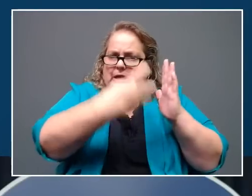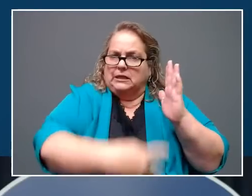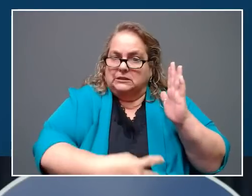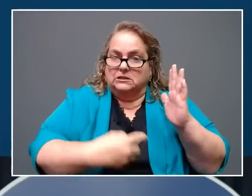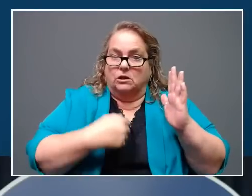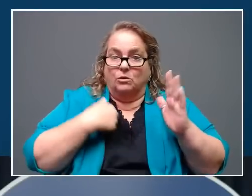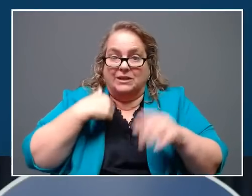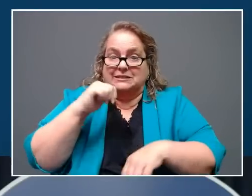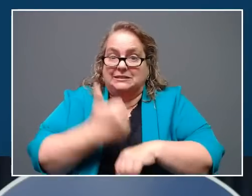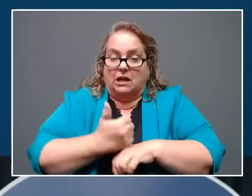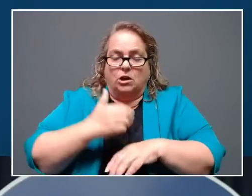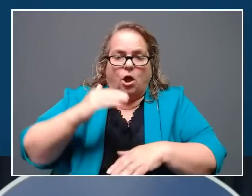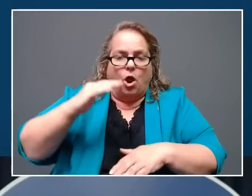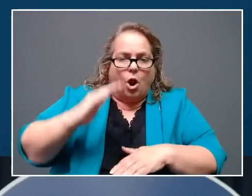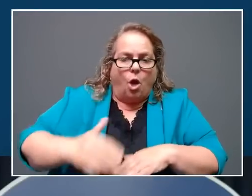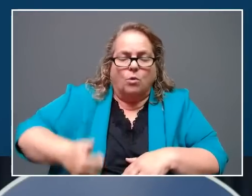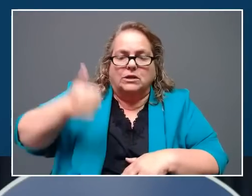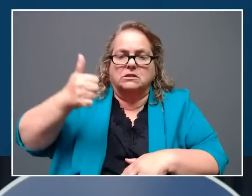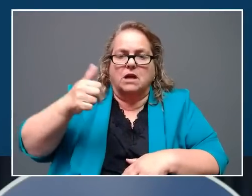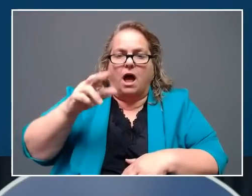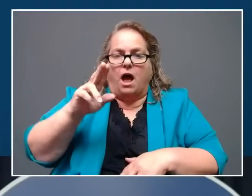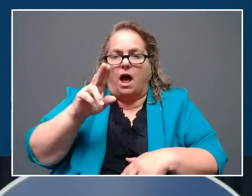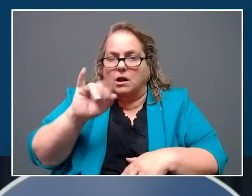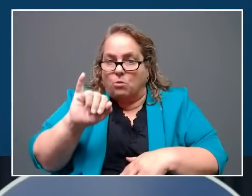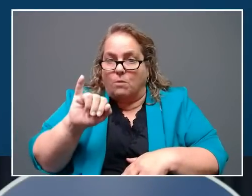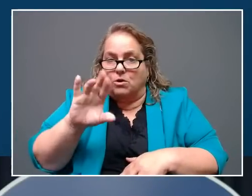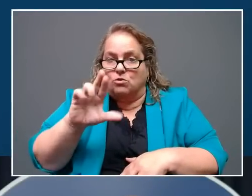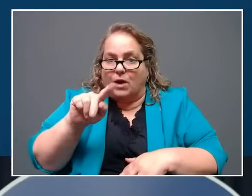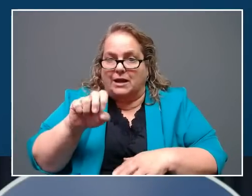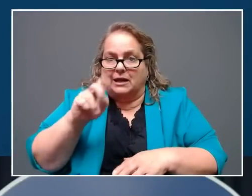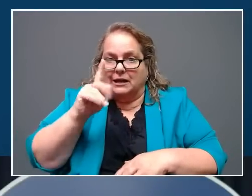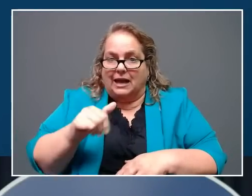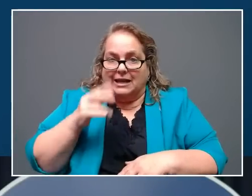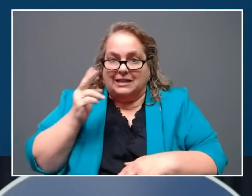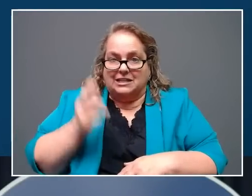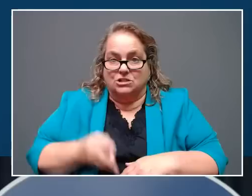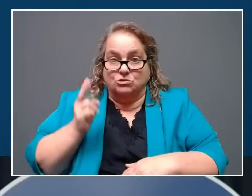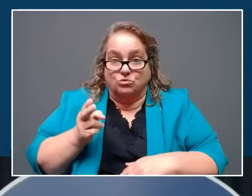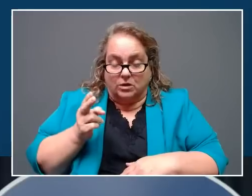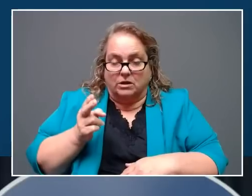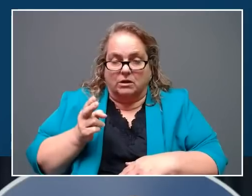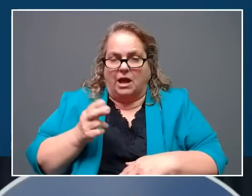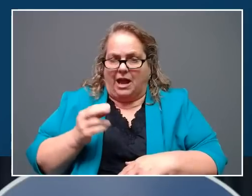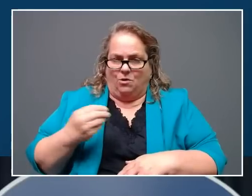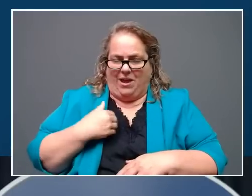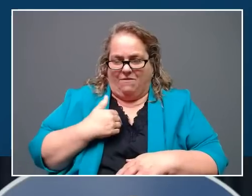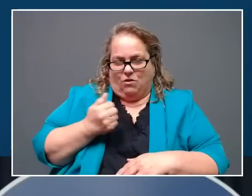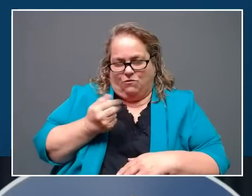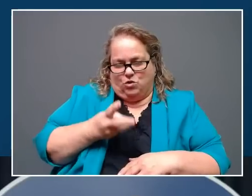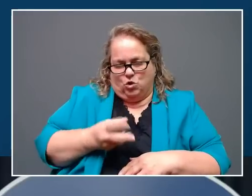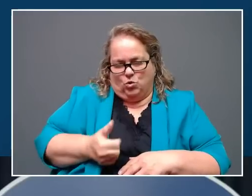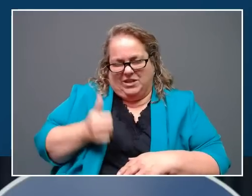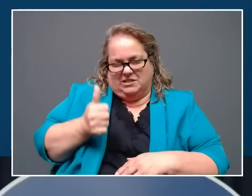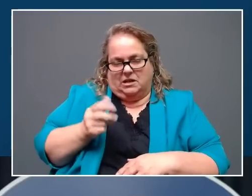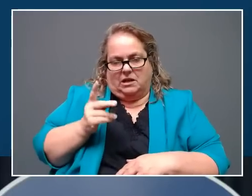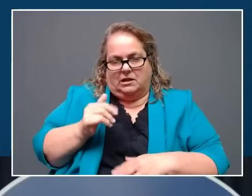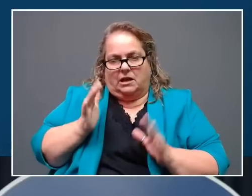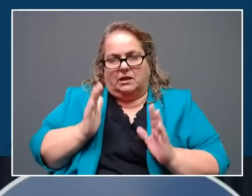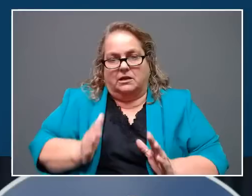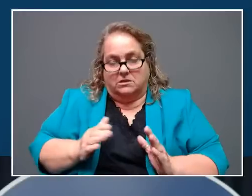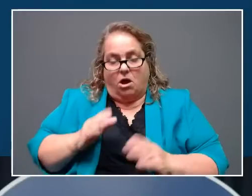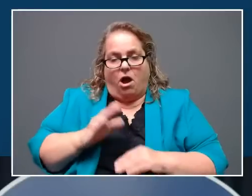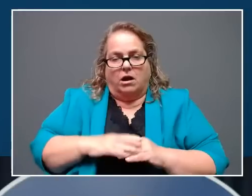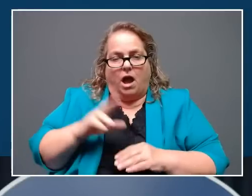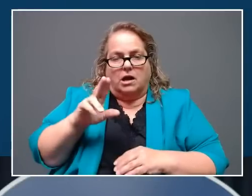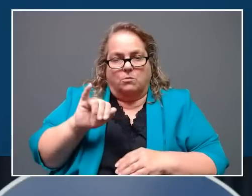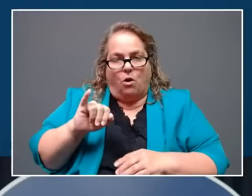rate in Kentucky's history in back-to-back months, and we have the fewest Kentuckians on unemployment in the